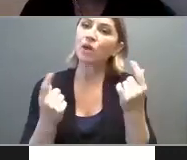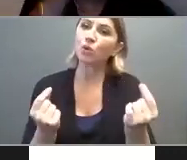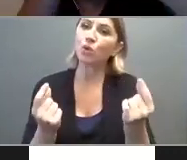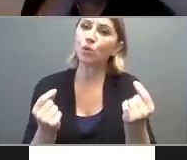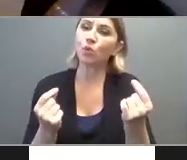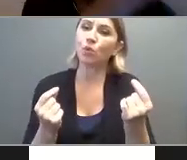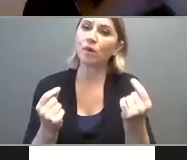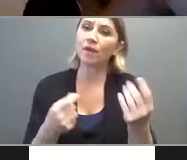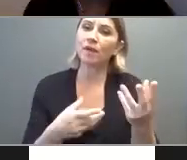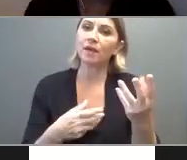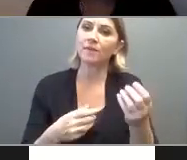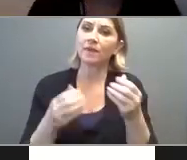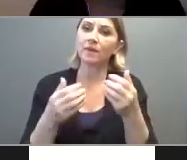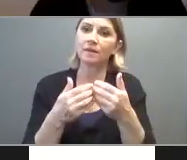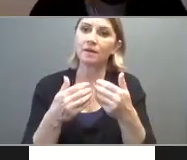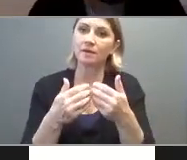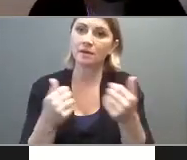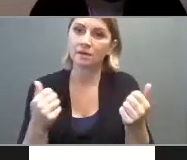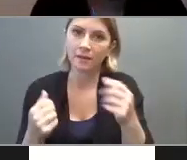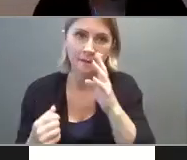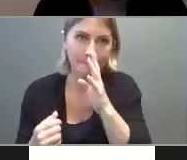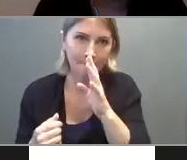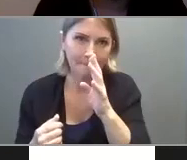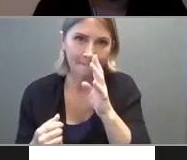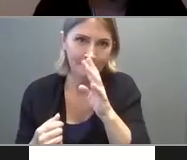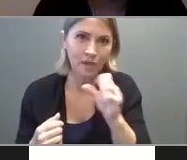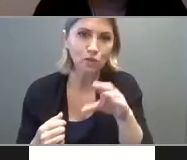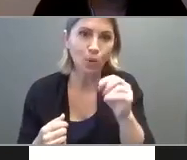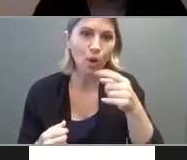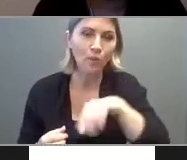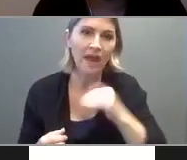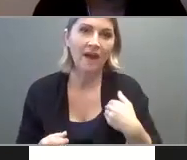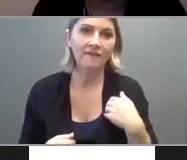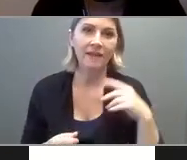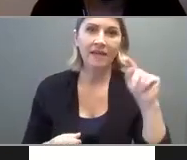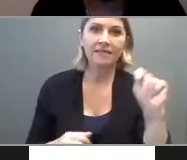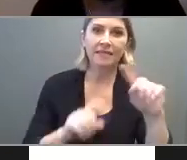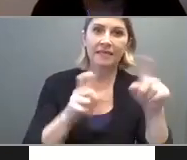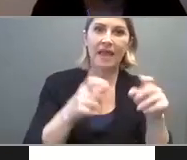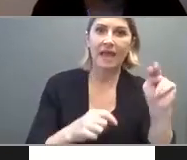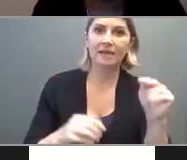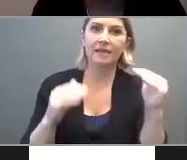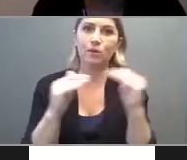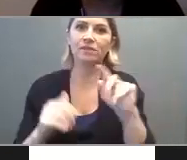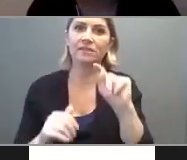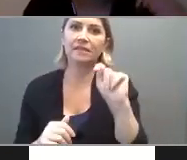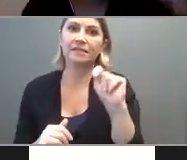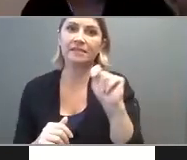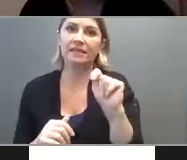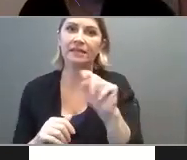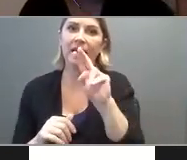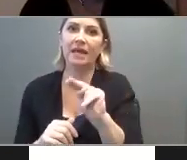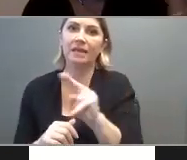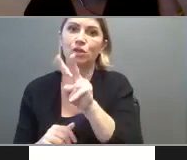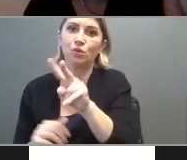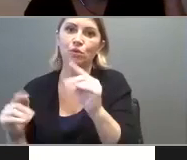our equation and recursively find out what's going on. So we have Tn equals to Tn by 2 plus 1. Then essentially we can